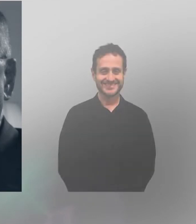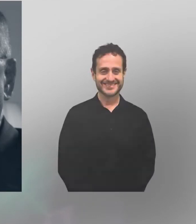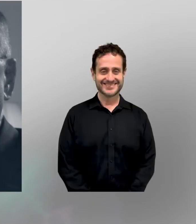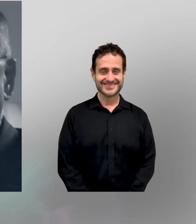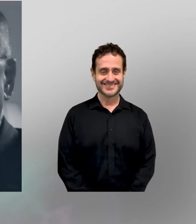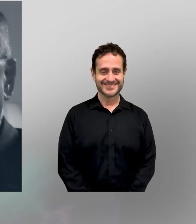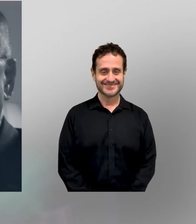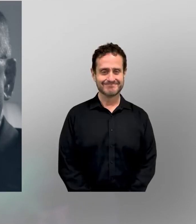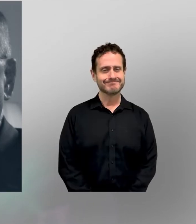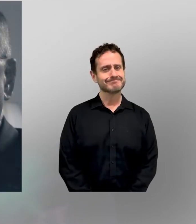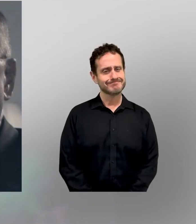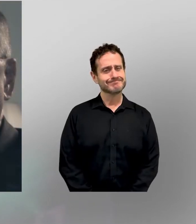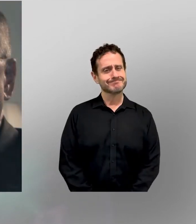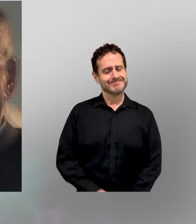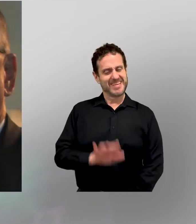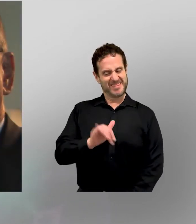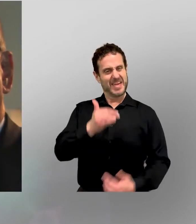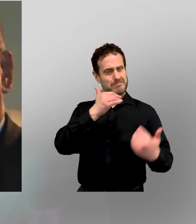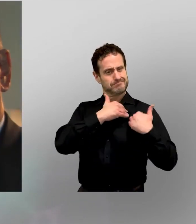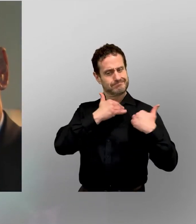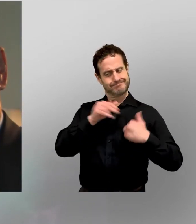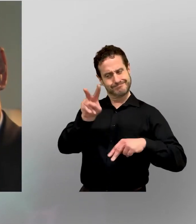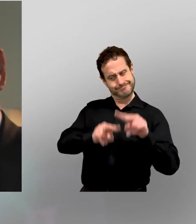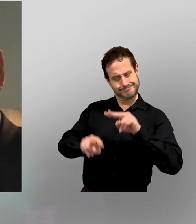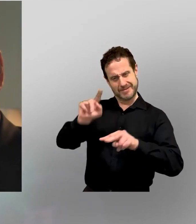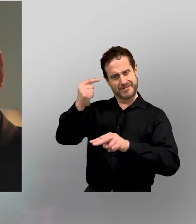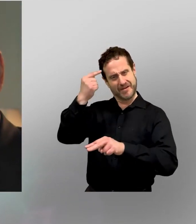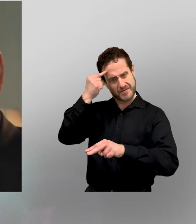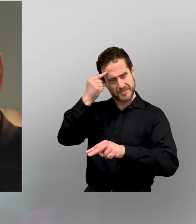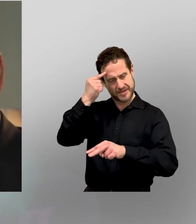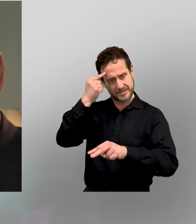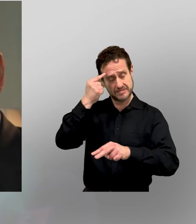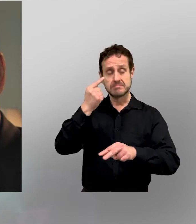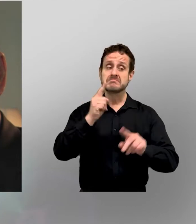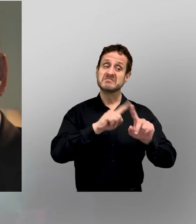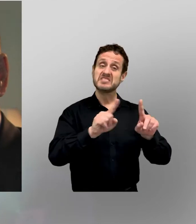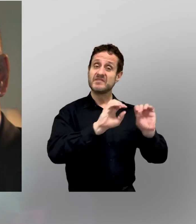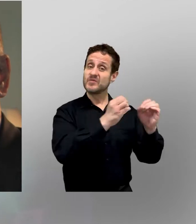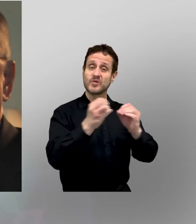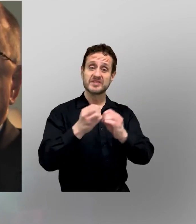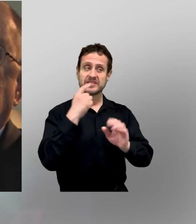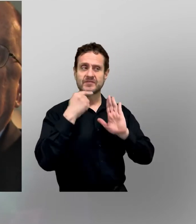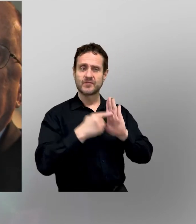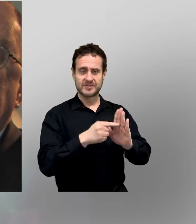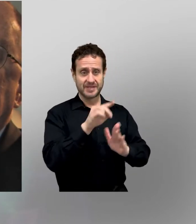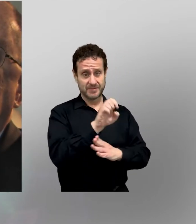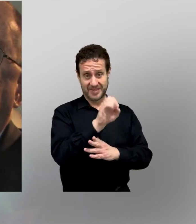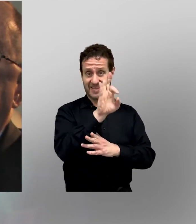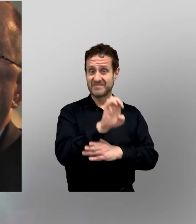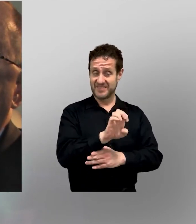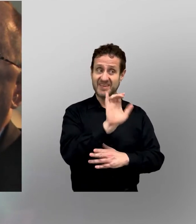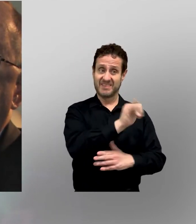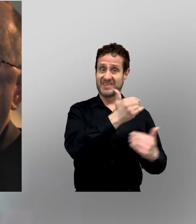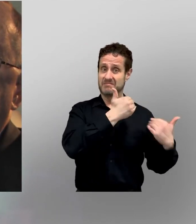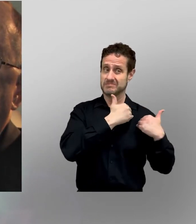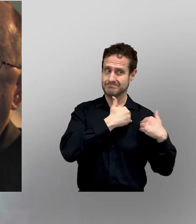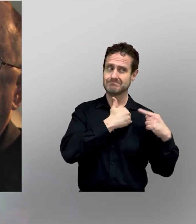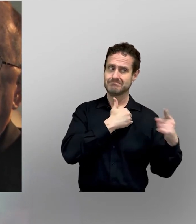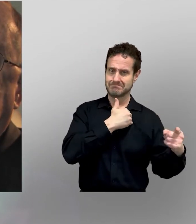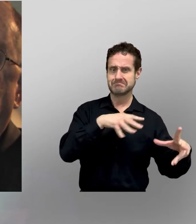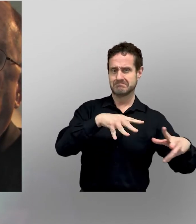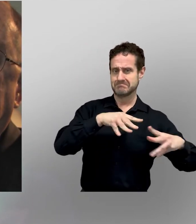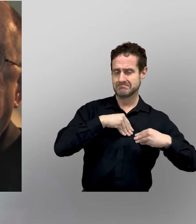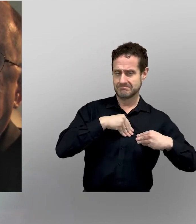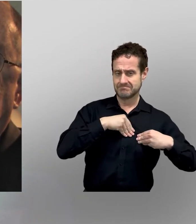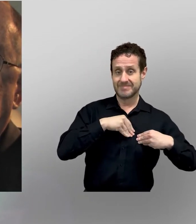2010. The watchdog role for organizations like Equip